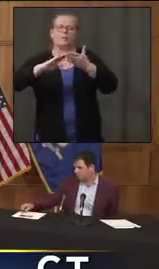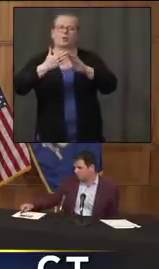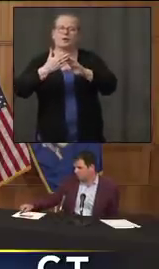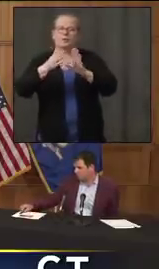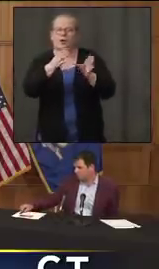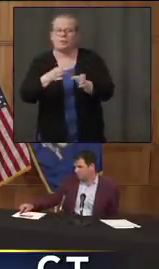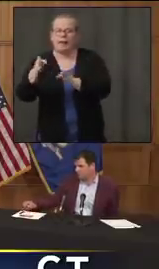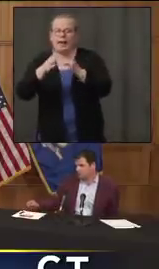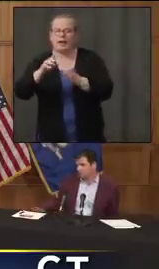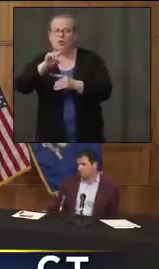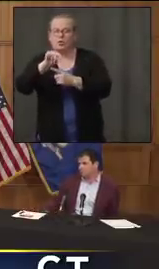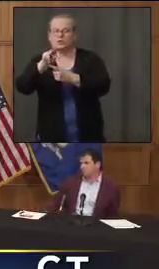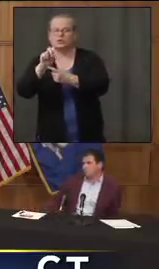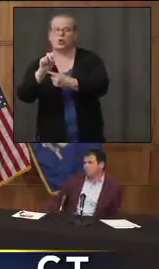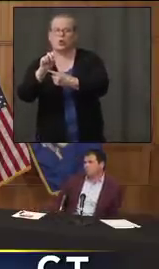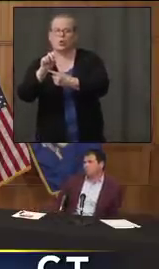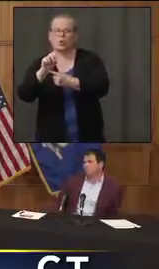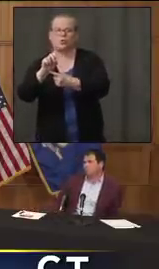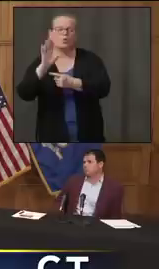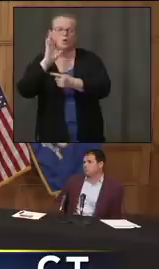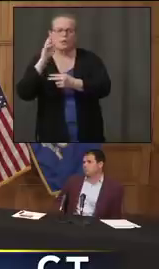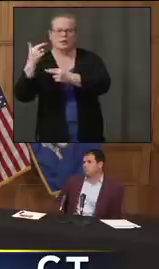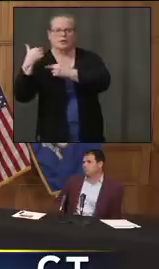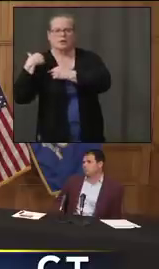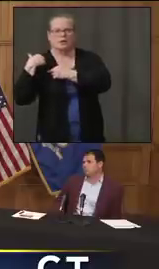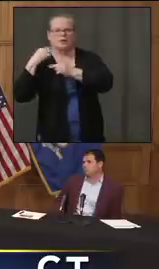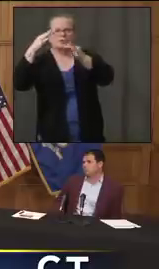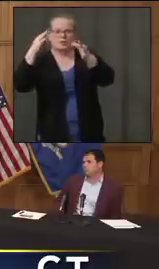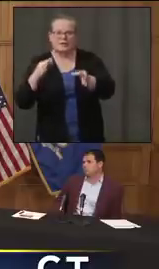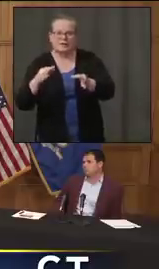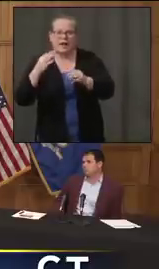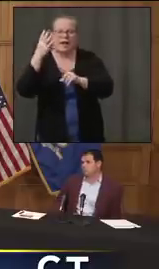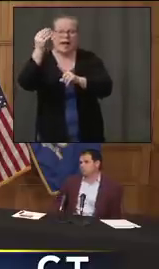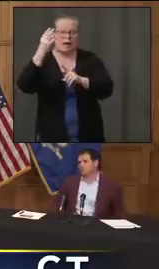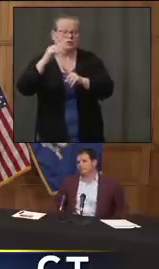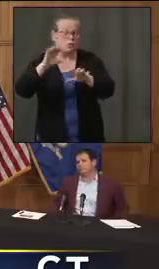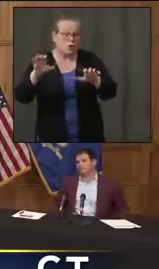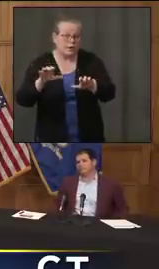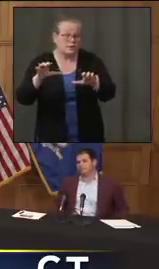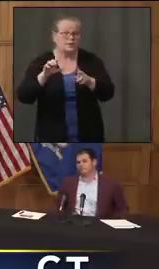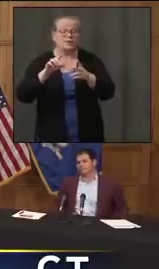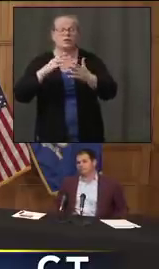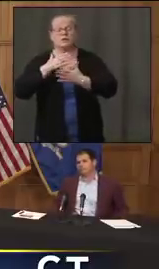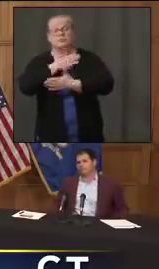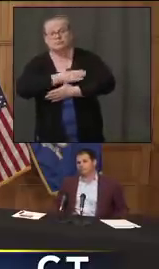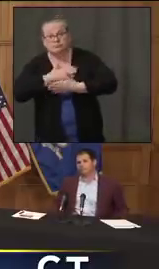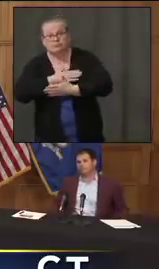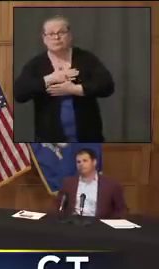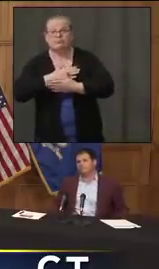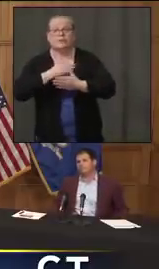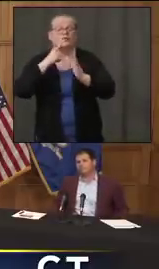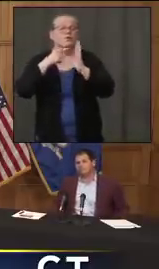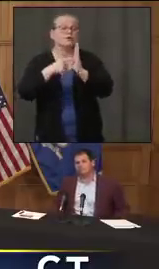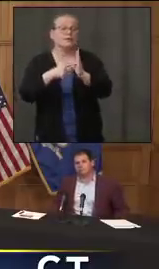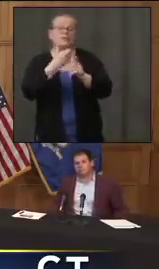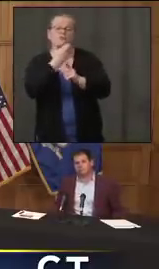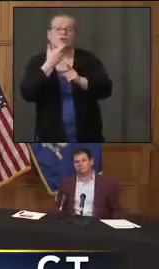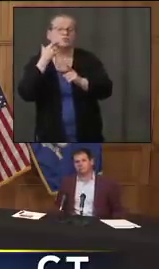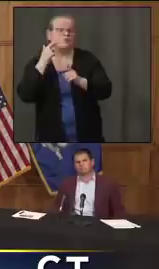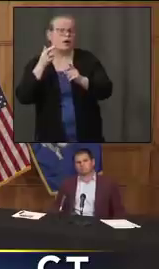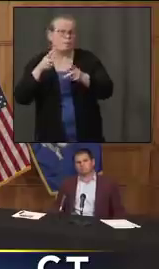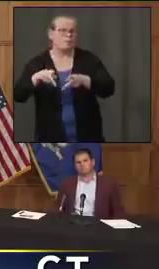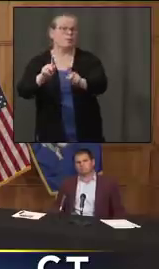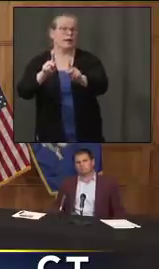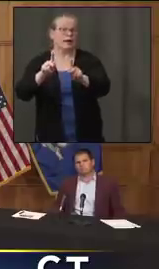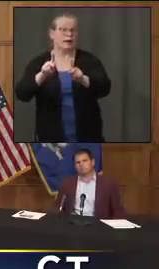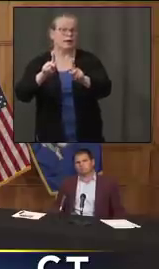in charge of deciding whether or not to allow an outdoor activity such as permitting a restaurant to set up tables on a sidewalk